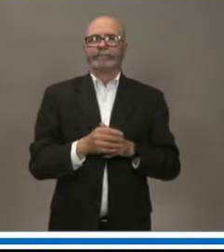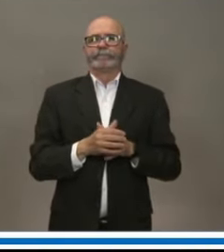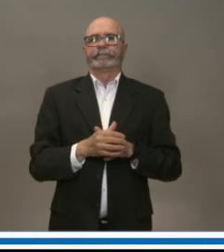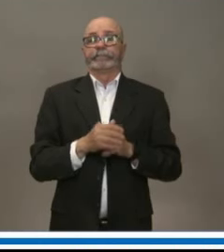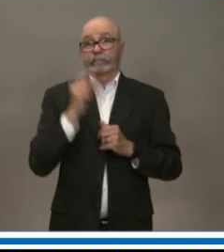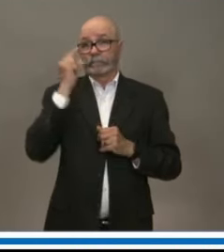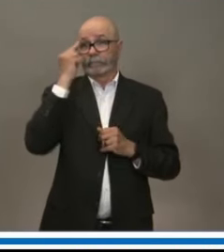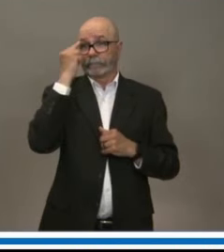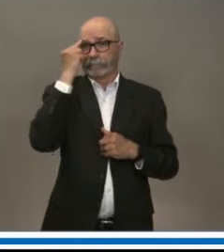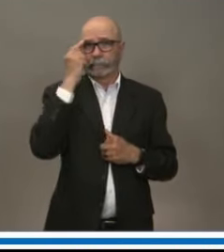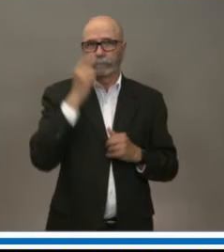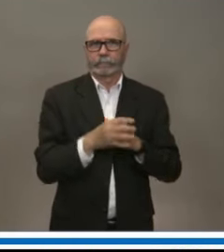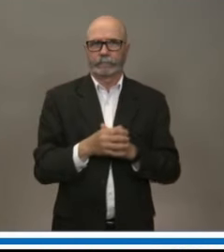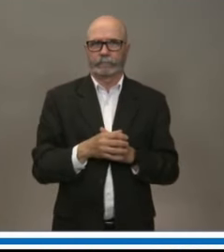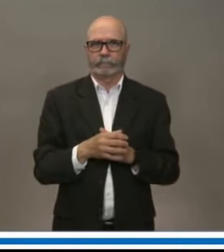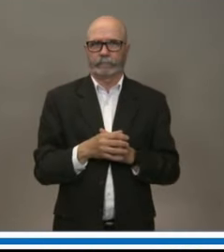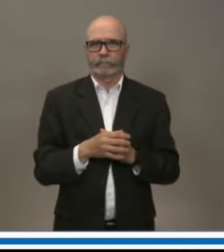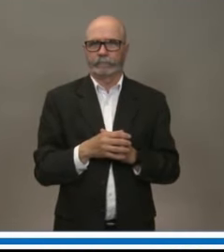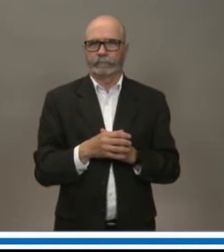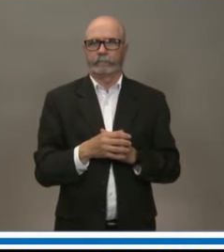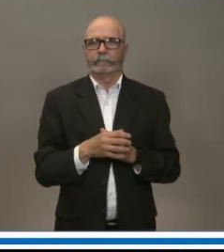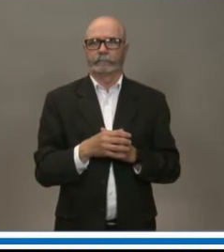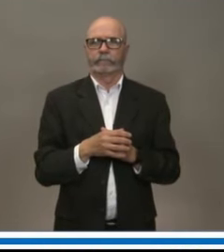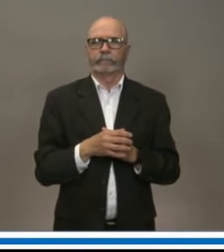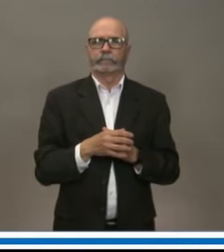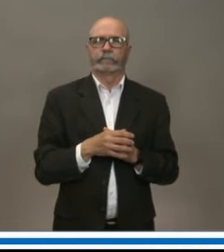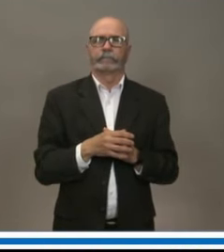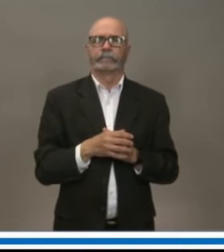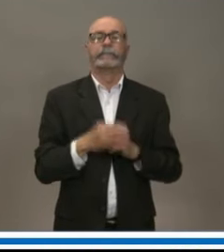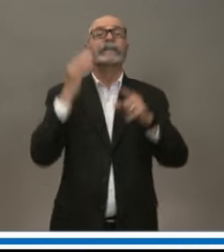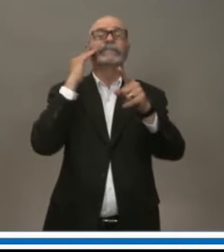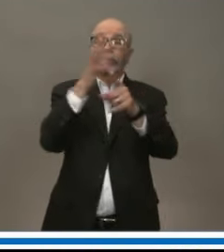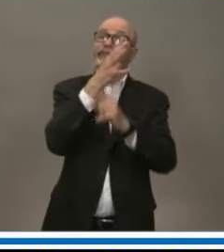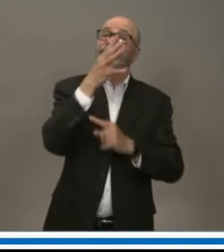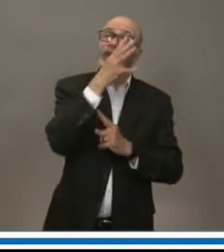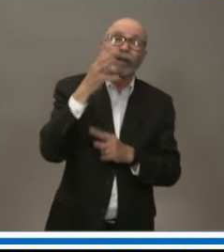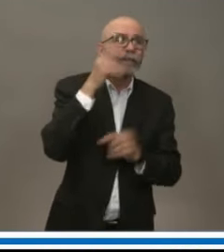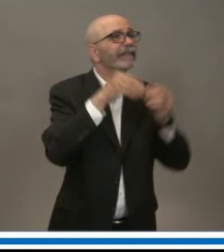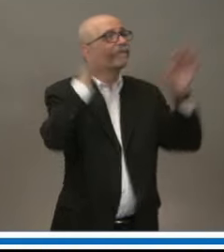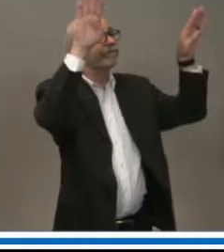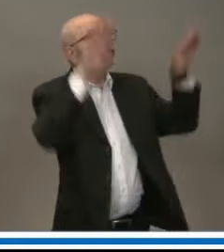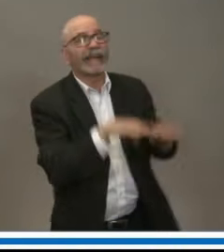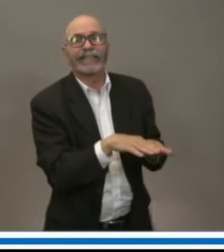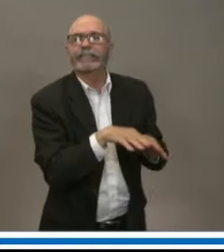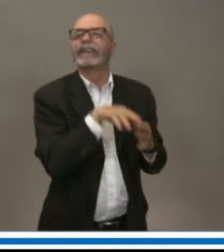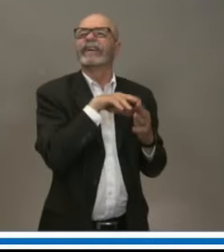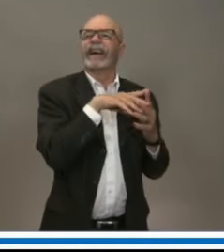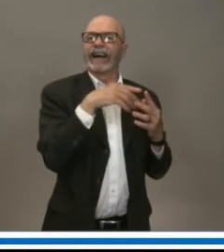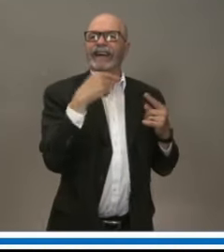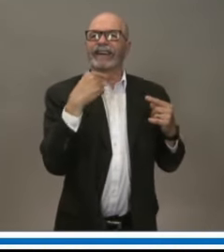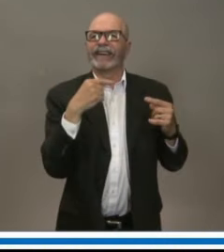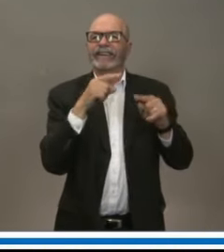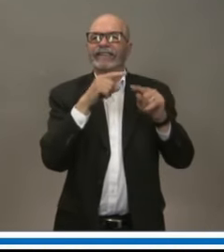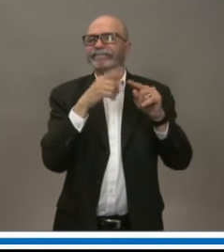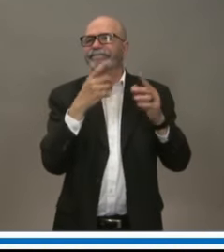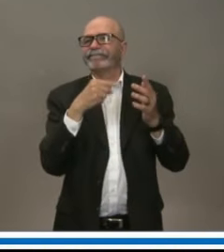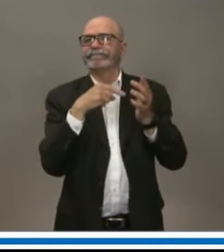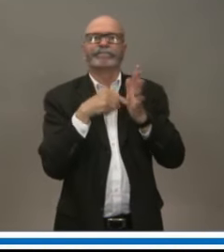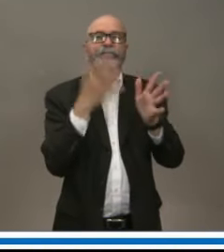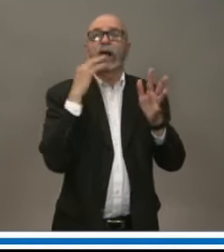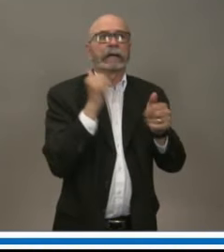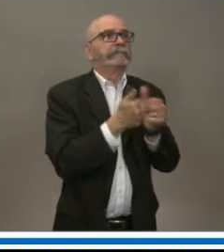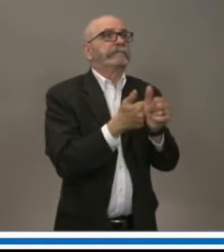we're farmers, at least from what we're hearing in the Valley, are a bit behind in terms of their needs for this year. Do